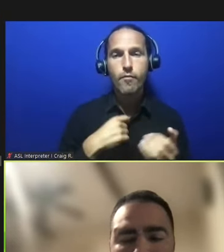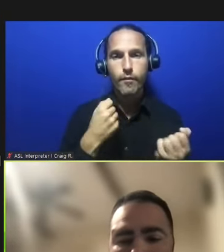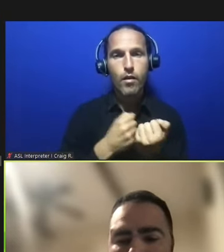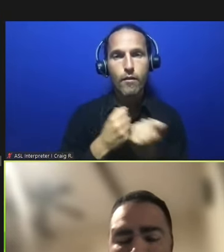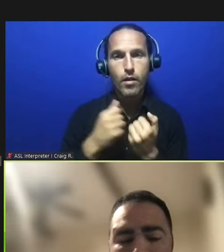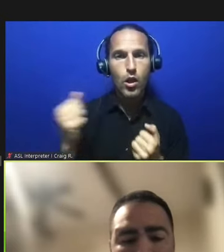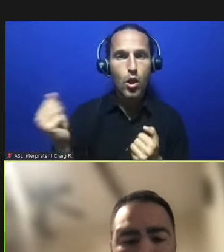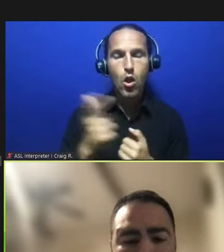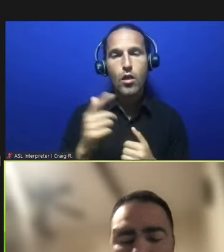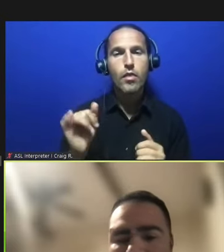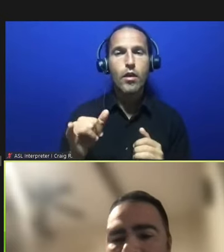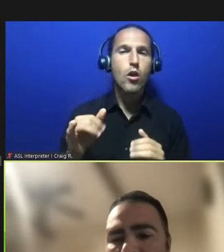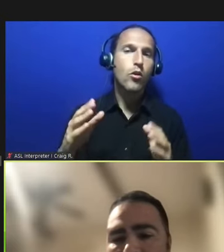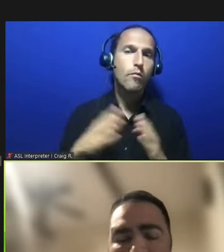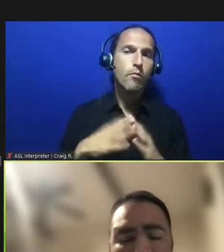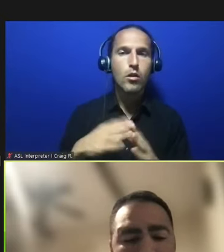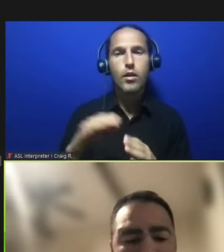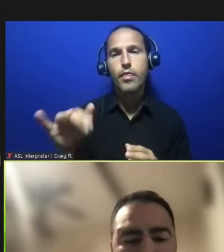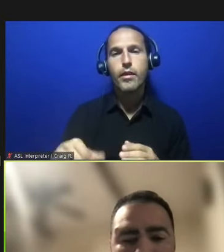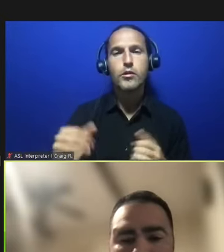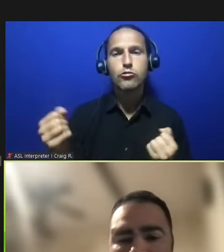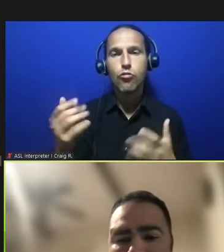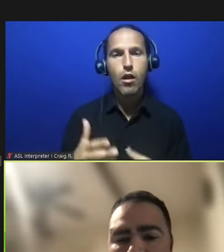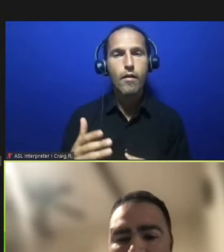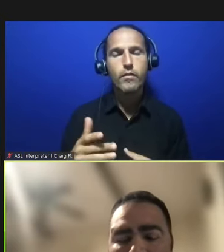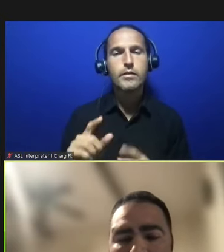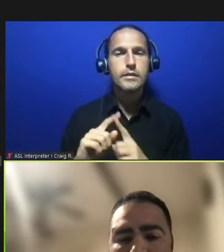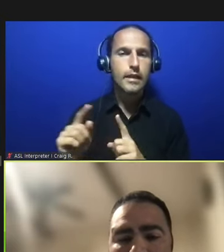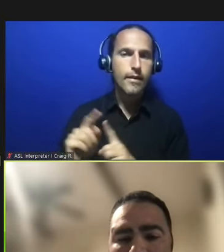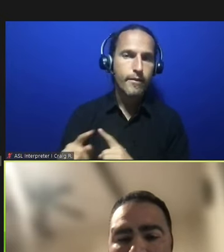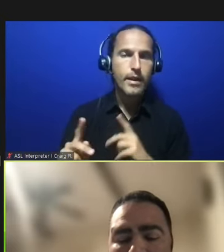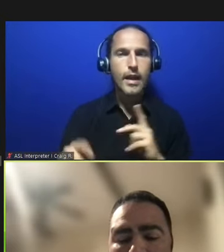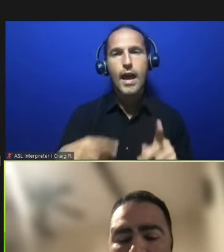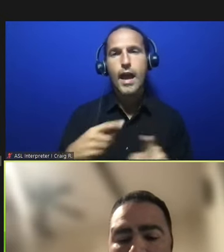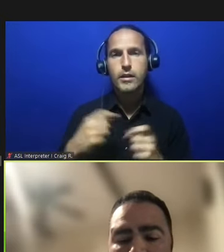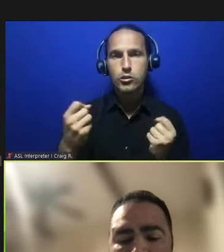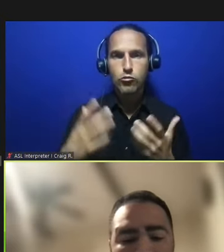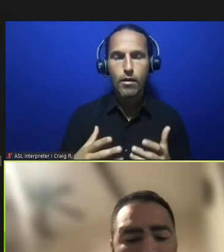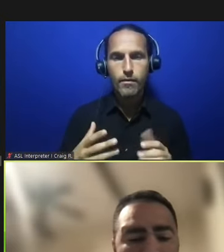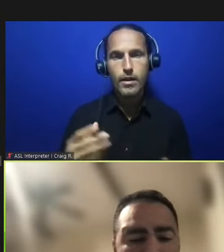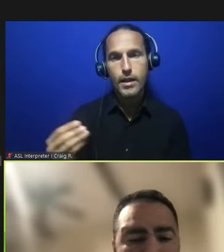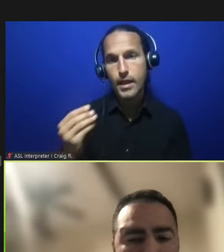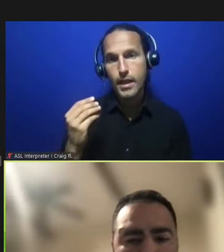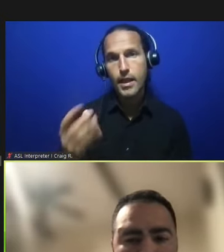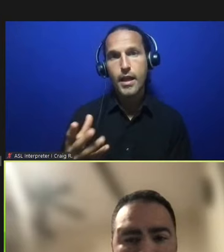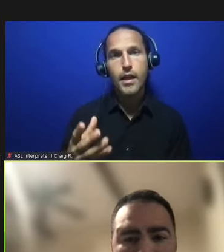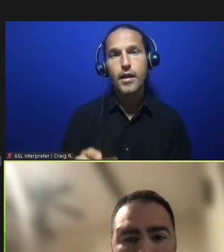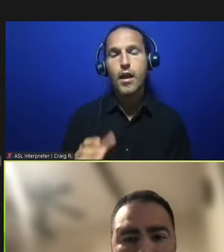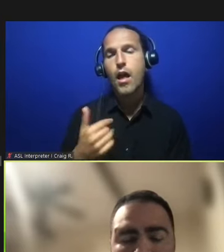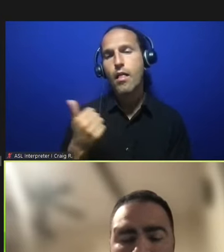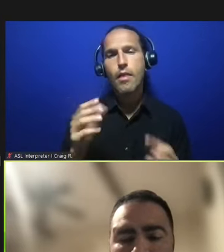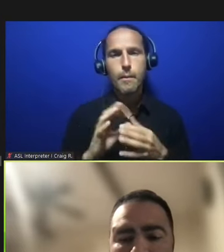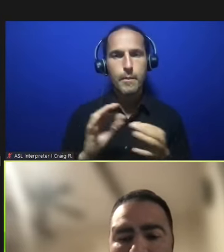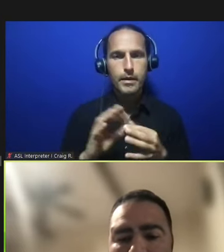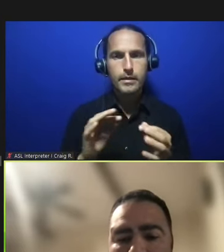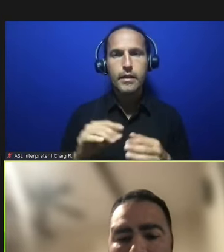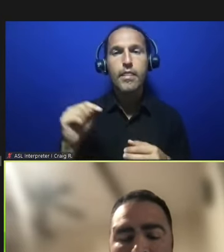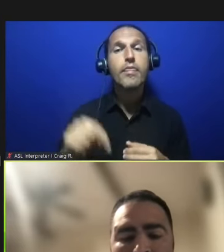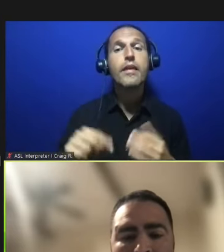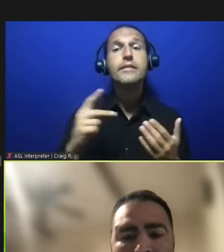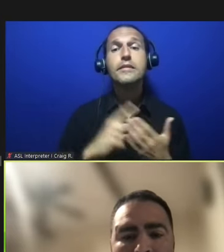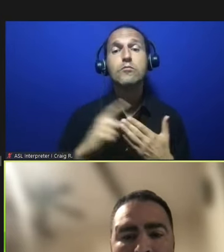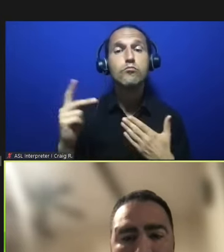drivers community, taxi drivers, black car drivers. One thing that I just want to mention right here, that this